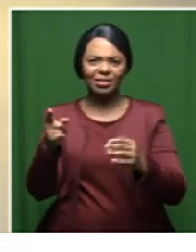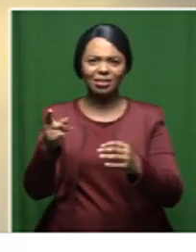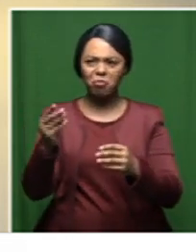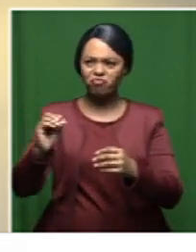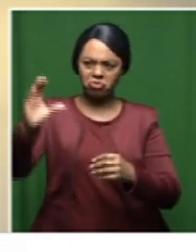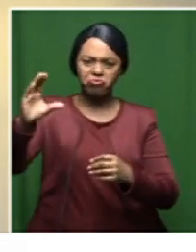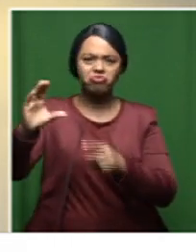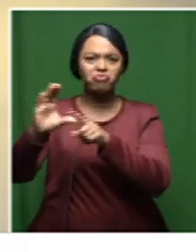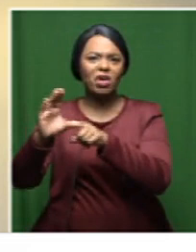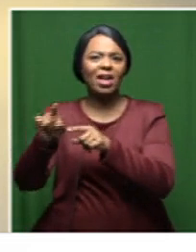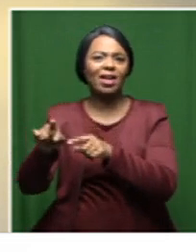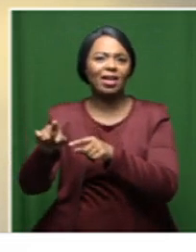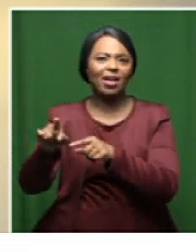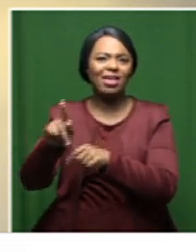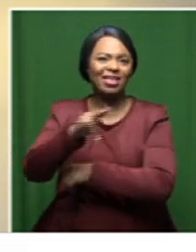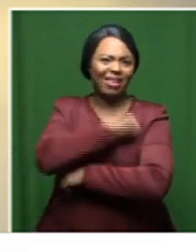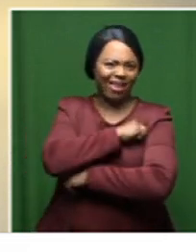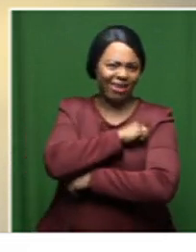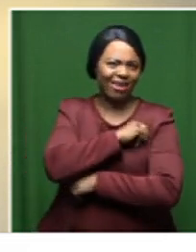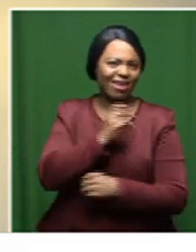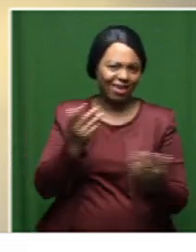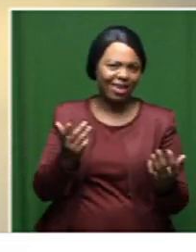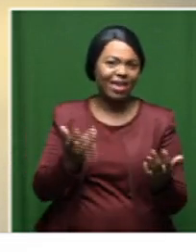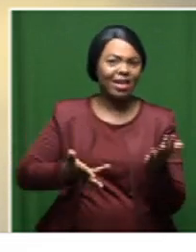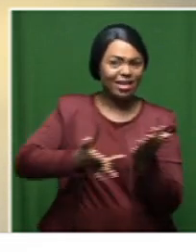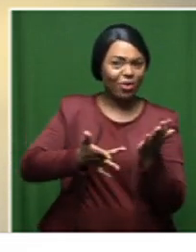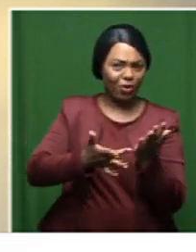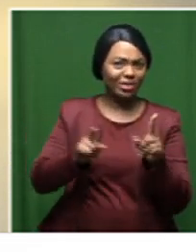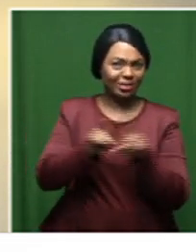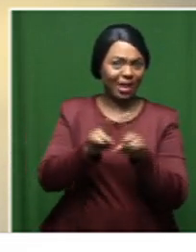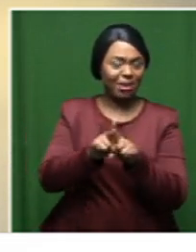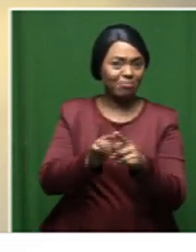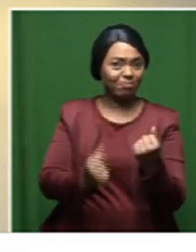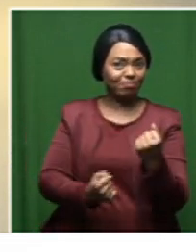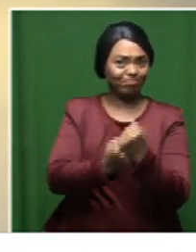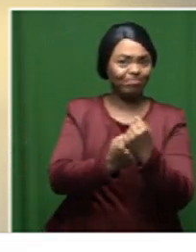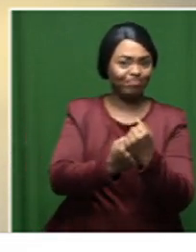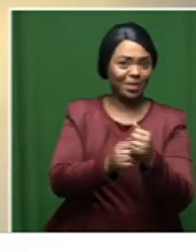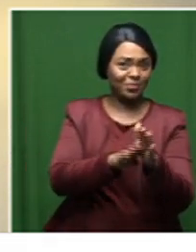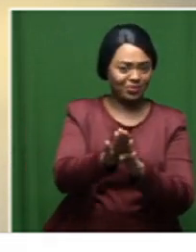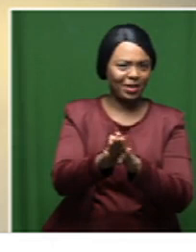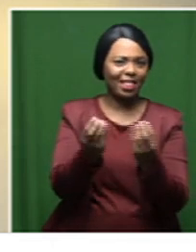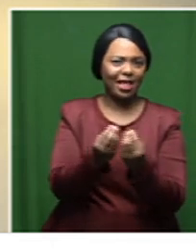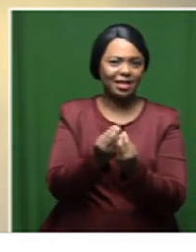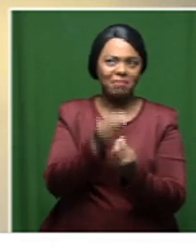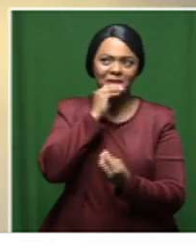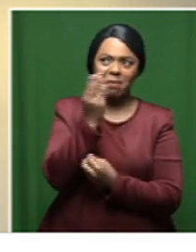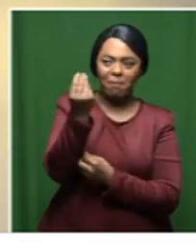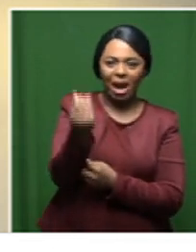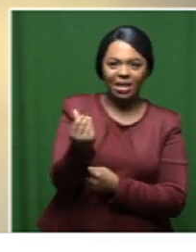part of our industry. So technology is making things possible. It doesn't necessarily mean the money is coming